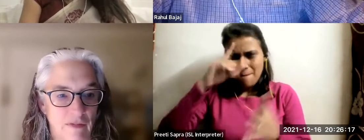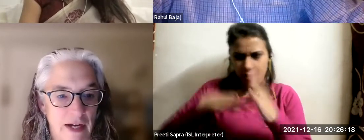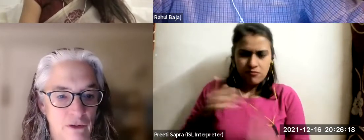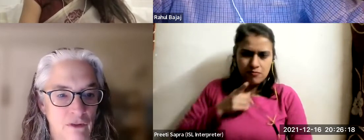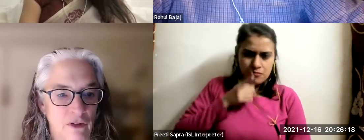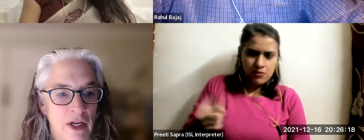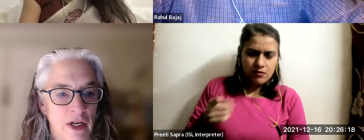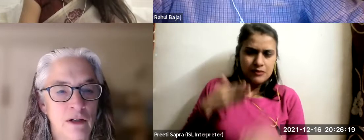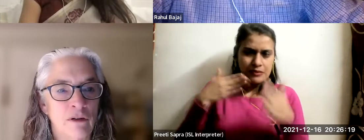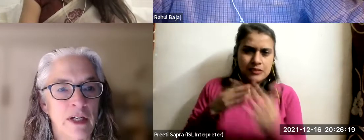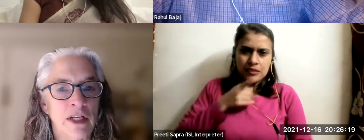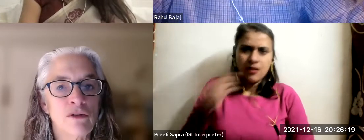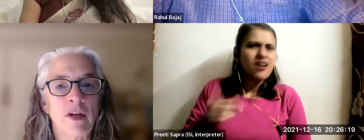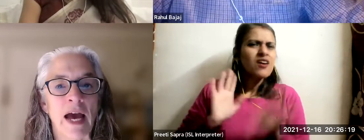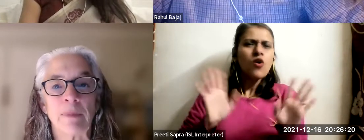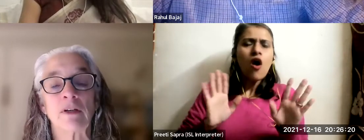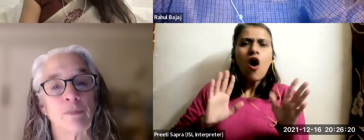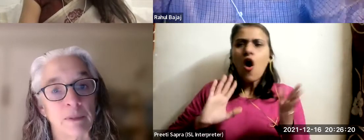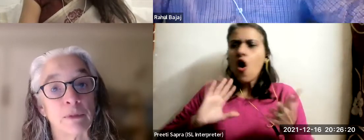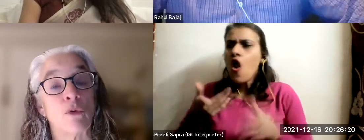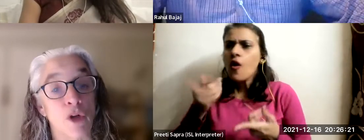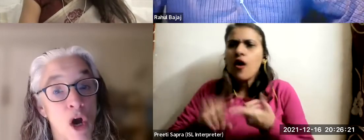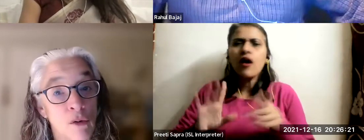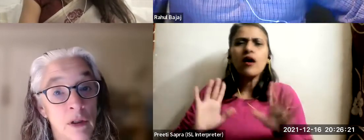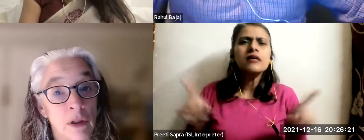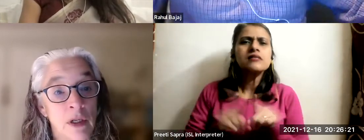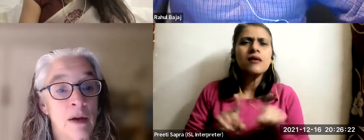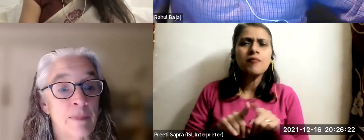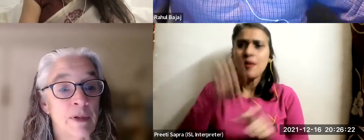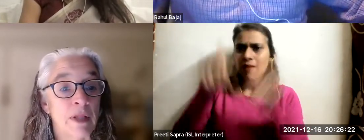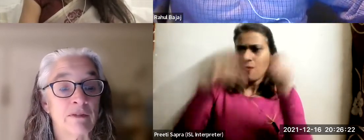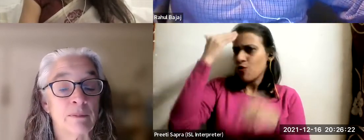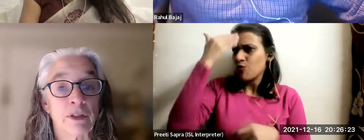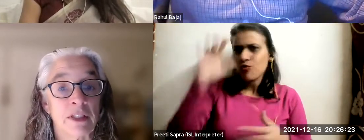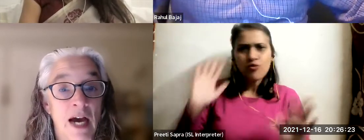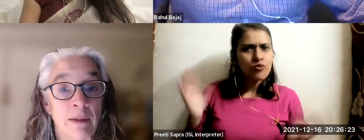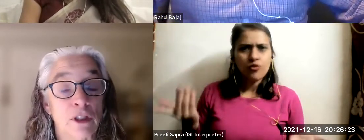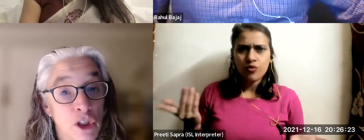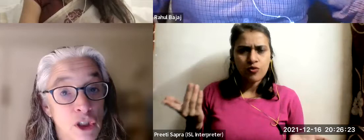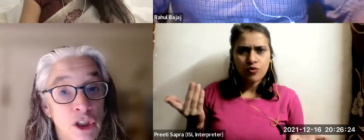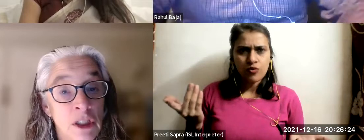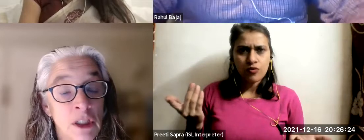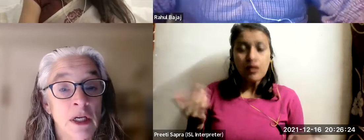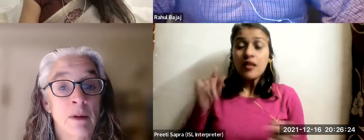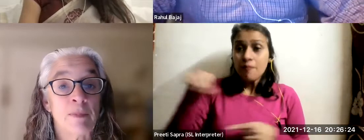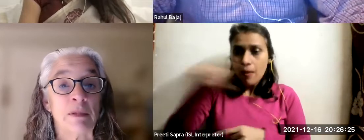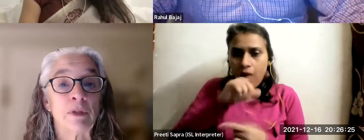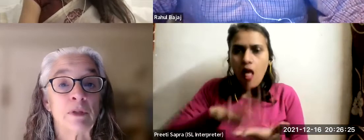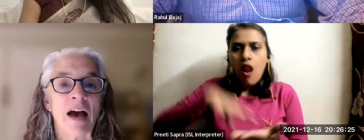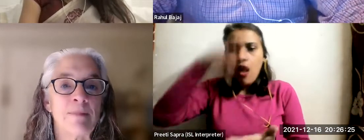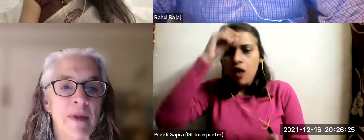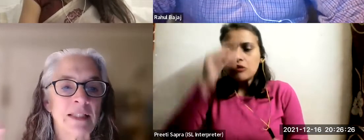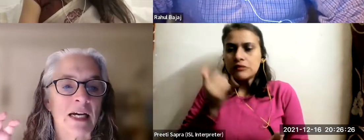service providers. They're issues that happen because people don't know, people haven't put the time to learn,